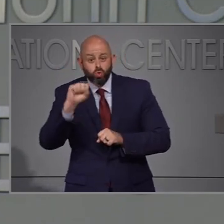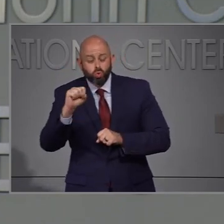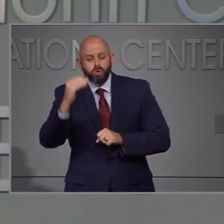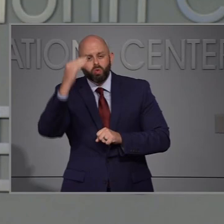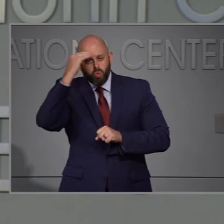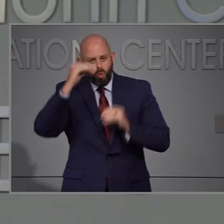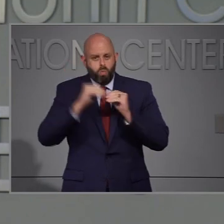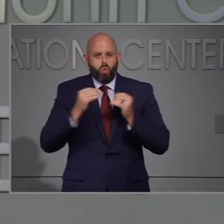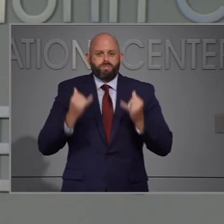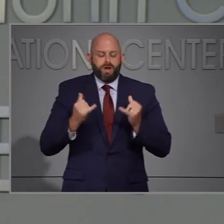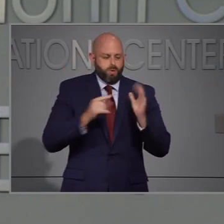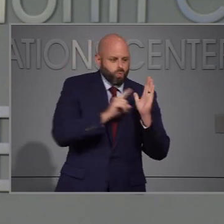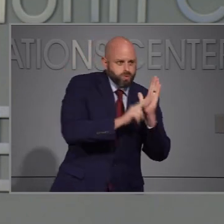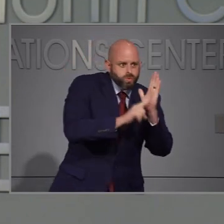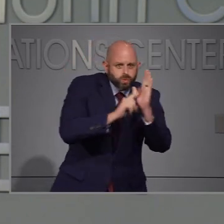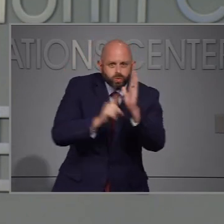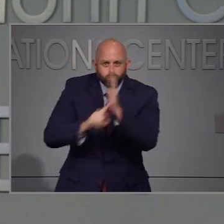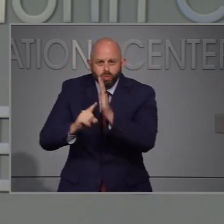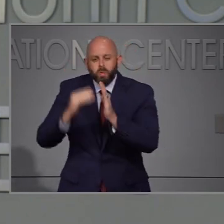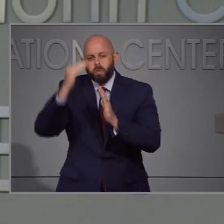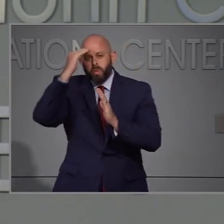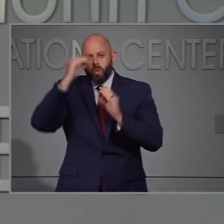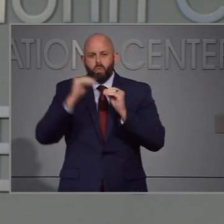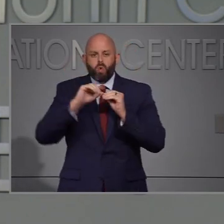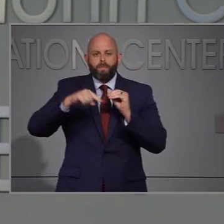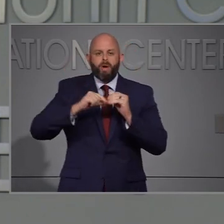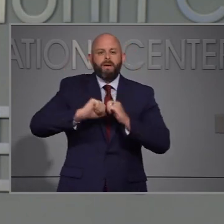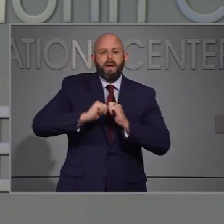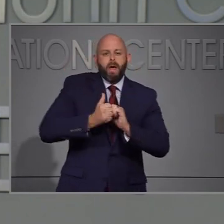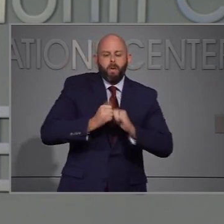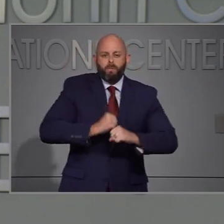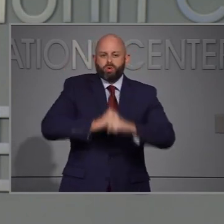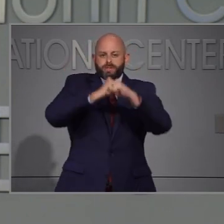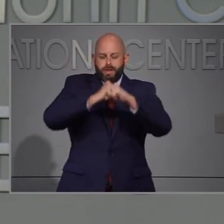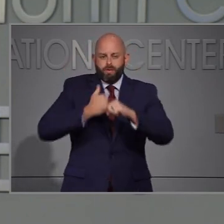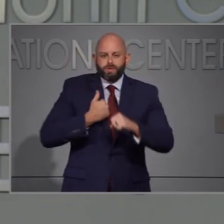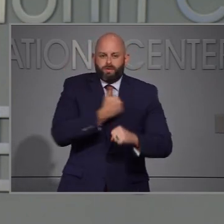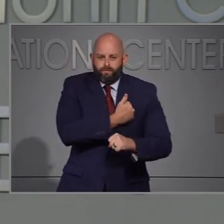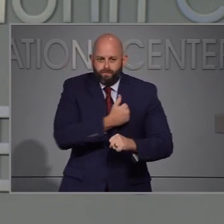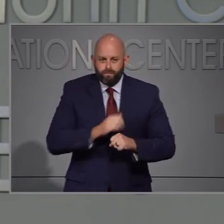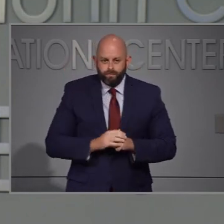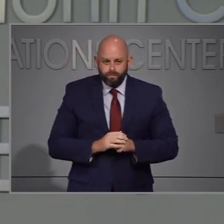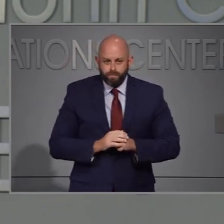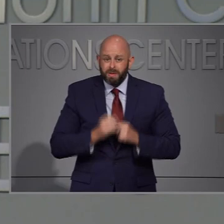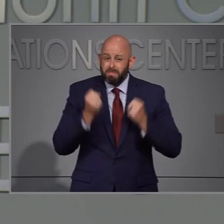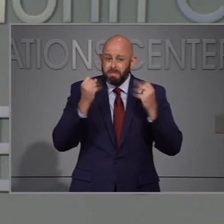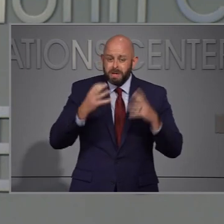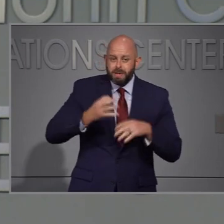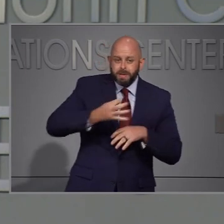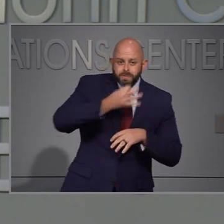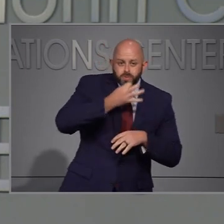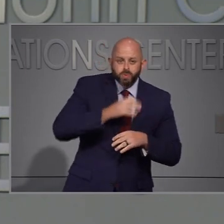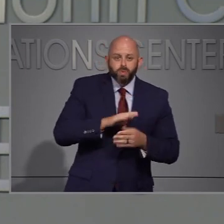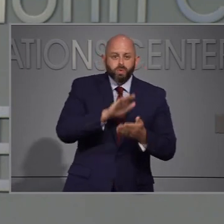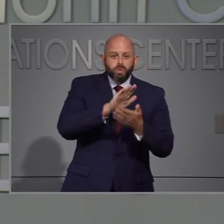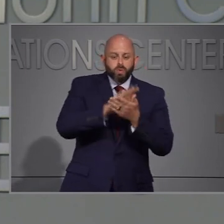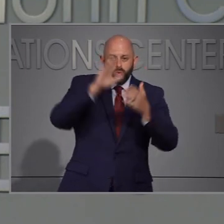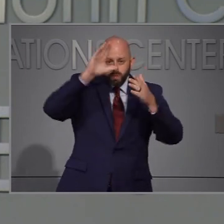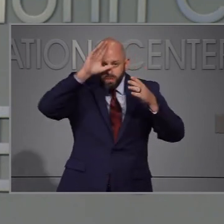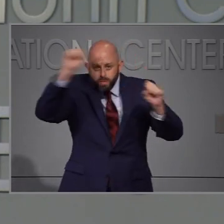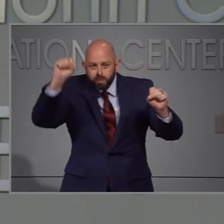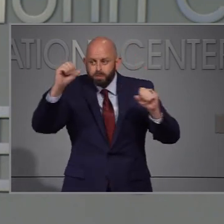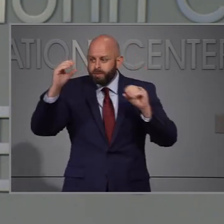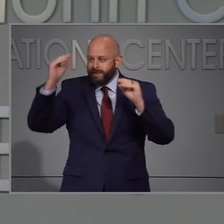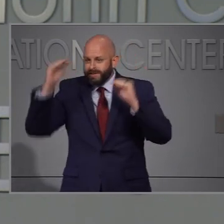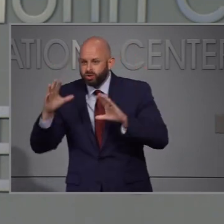protect ourselves. After working with health experts, school superintendents, teachers, and more, we plan to put